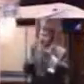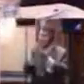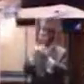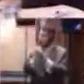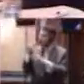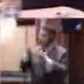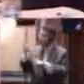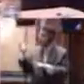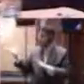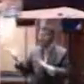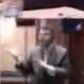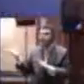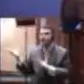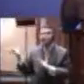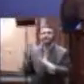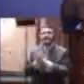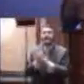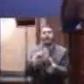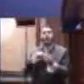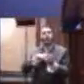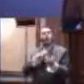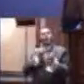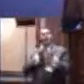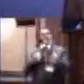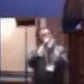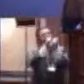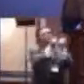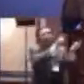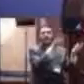countries. And I've